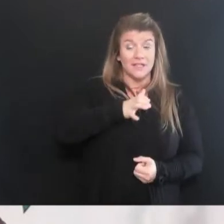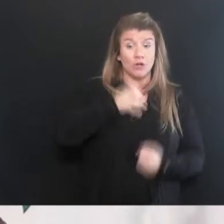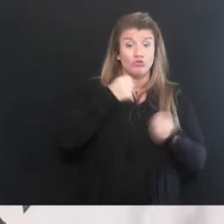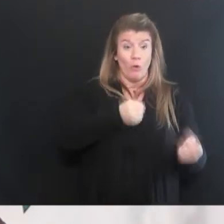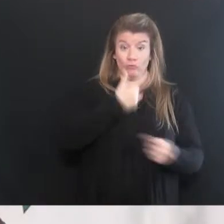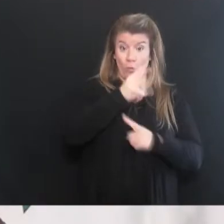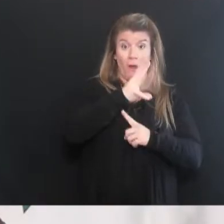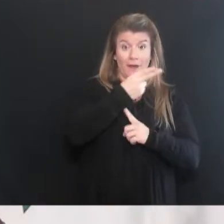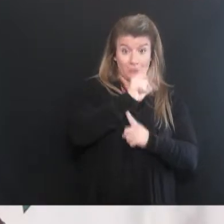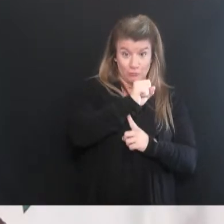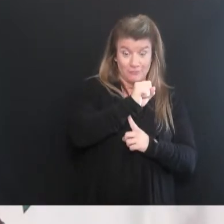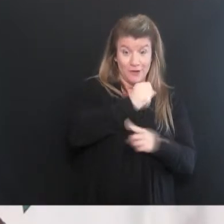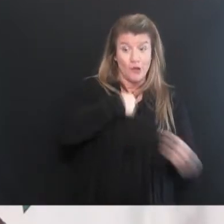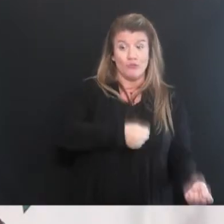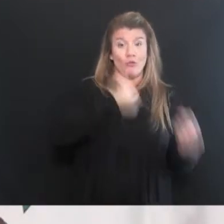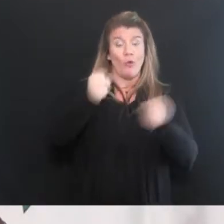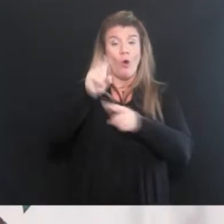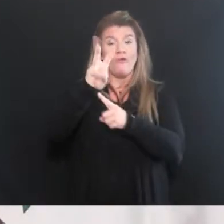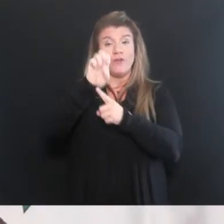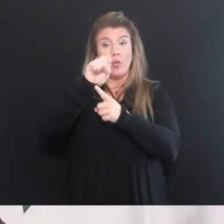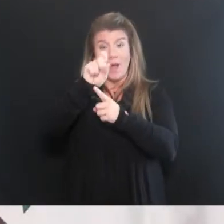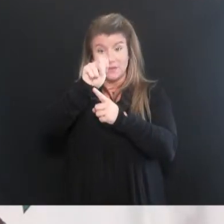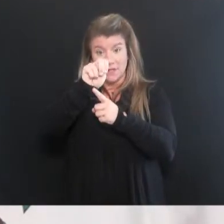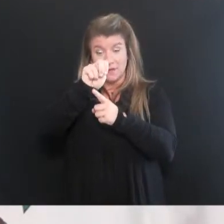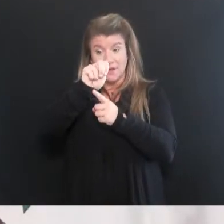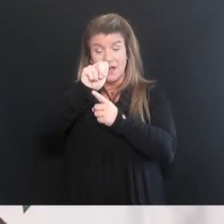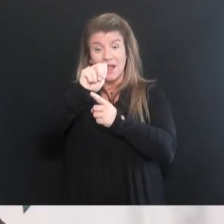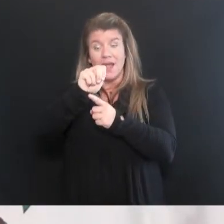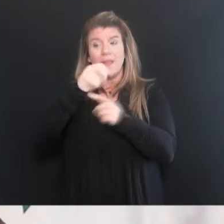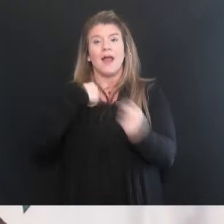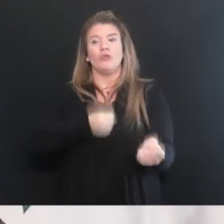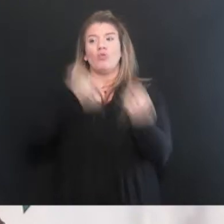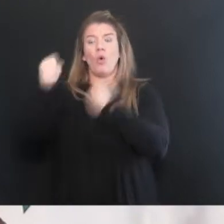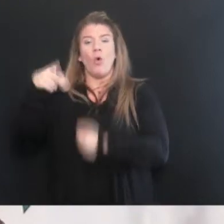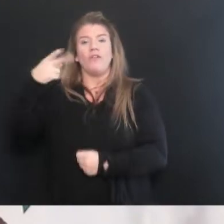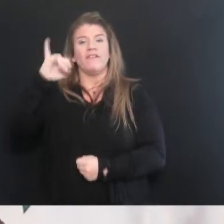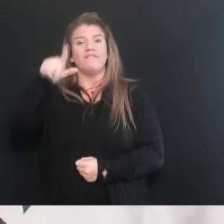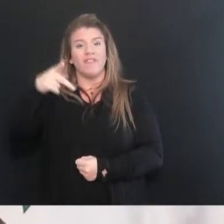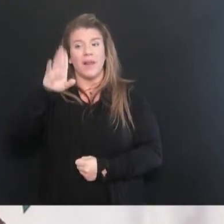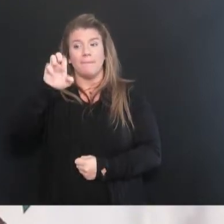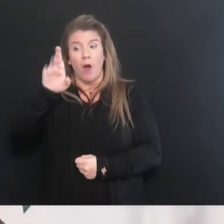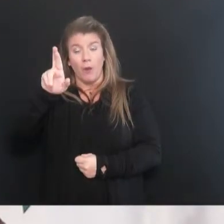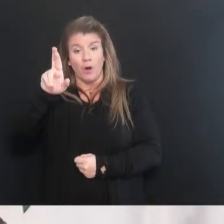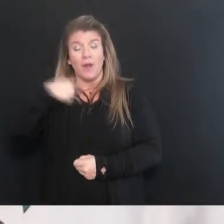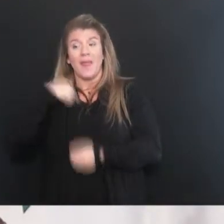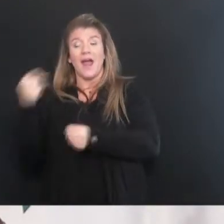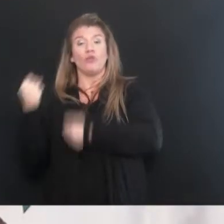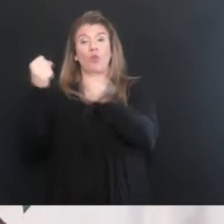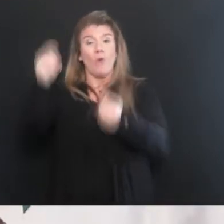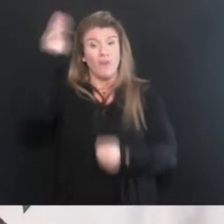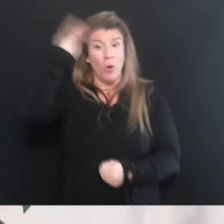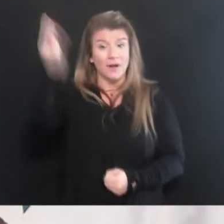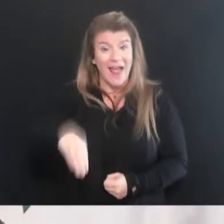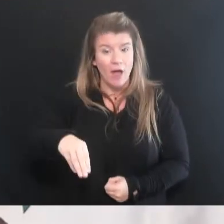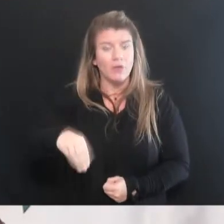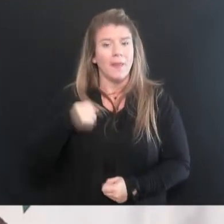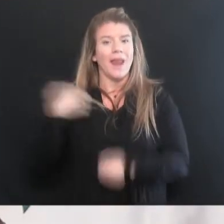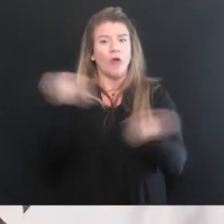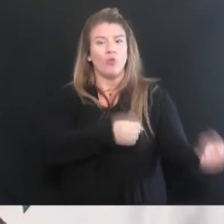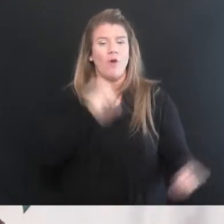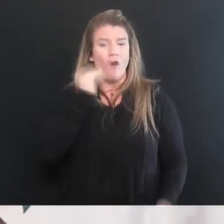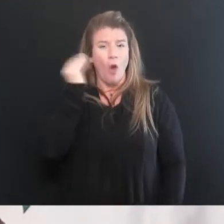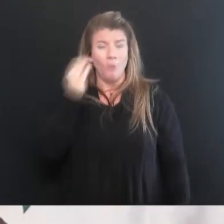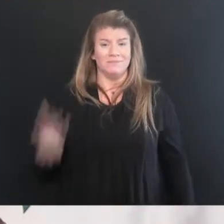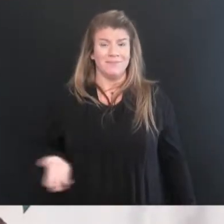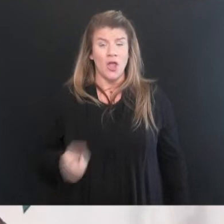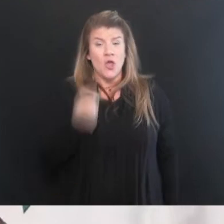GW, drove to Weston, left there, went to Philip Barber, drove to Morgantown, and drove home. You can